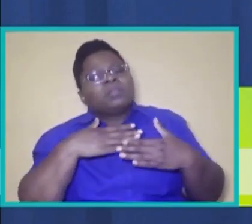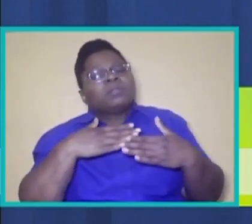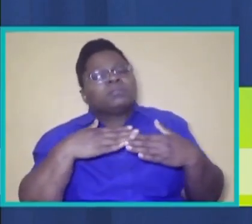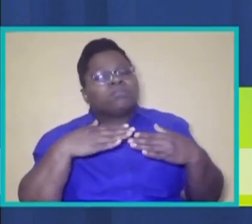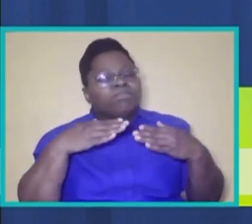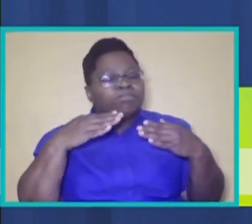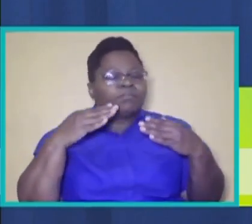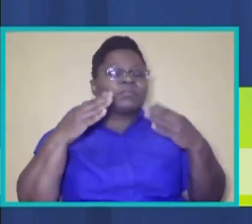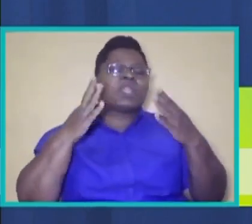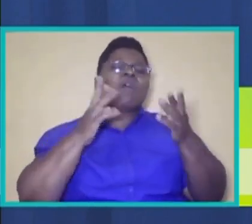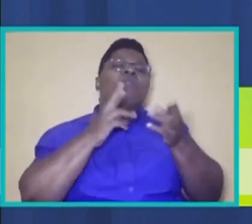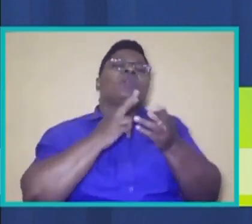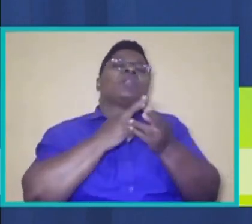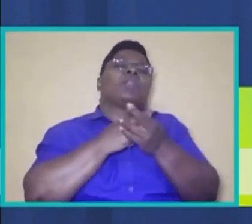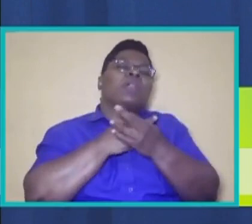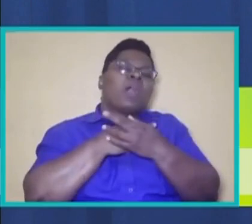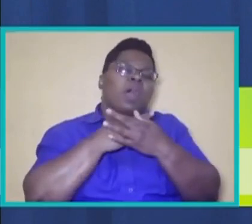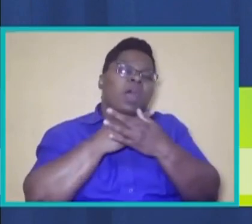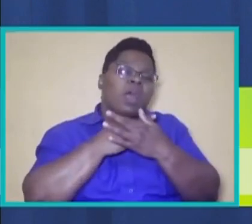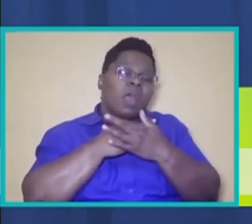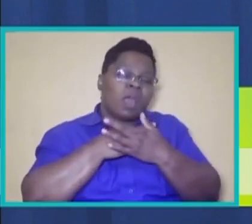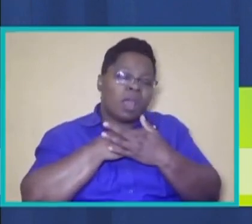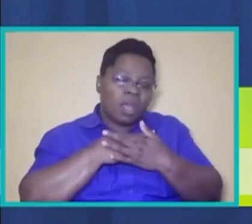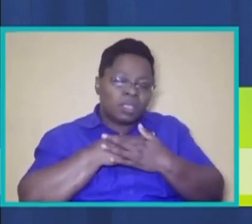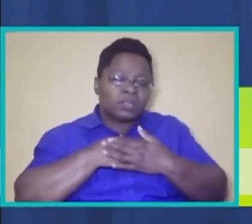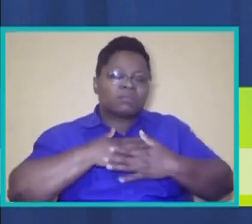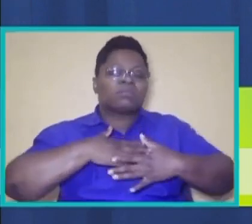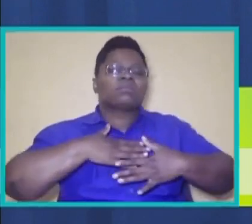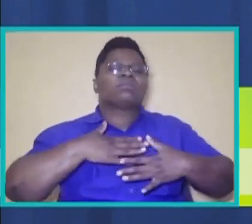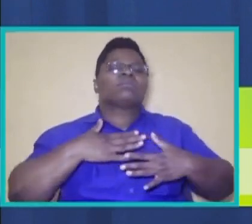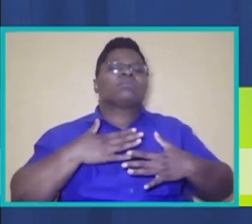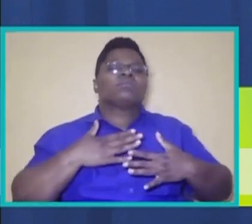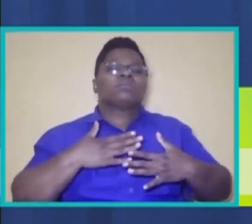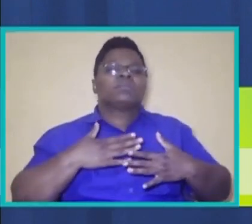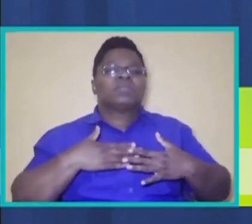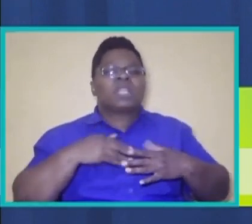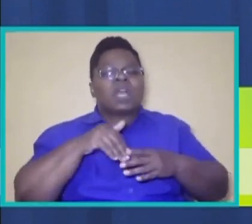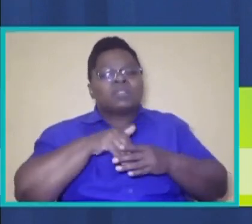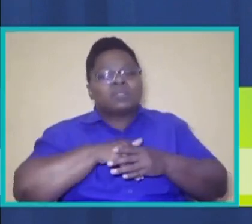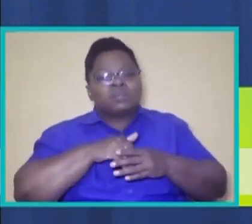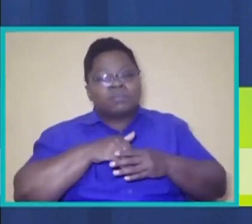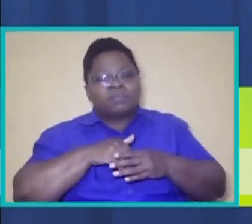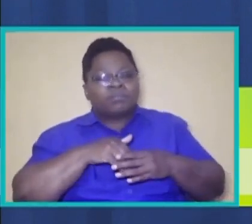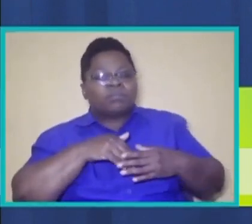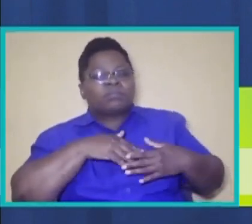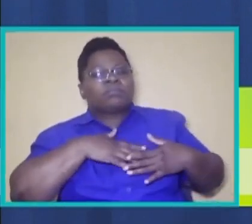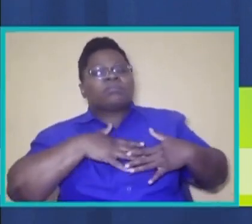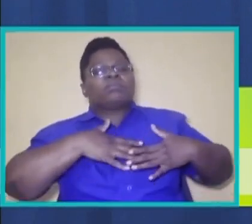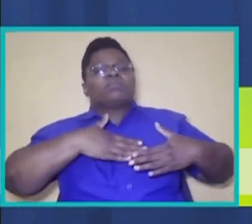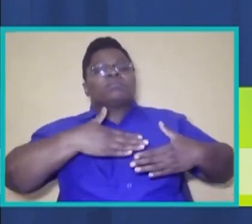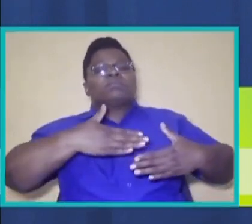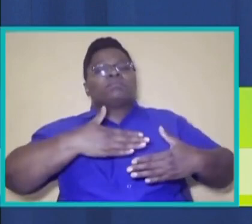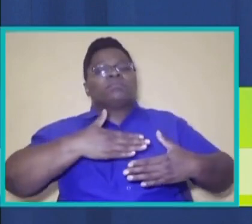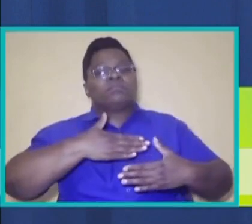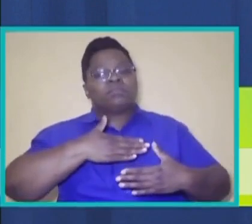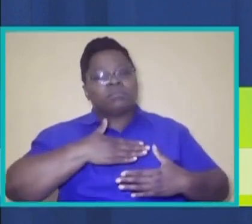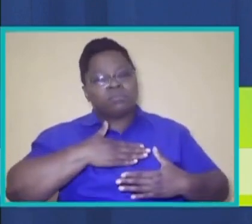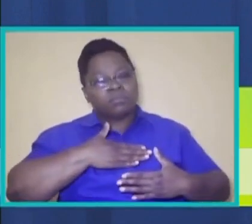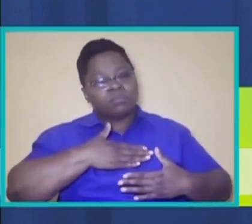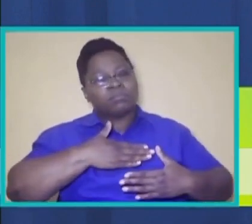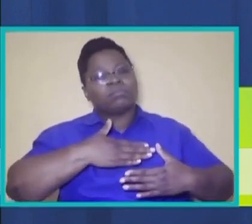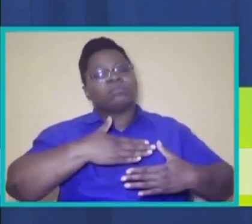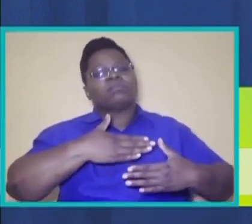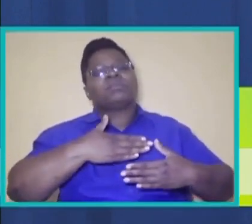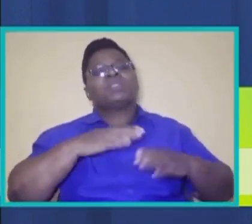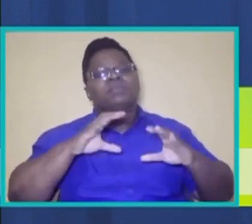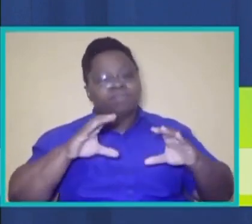Breathing in different parts of the lungs stimulate different. Definitely. And we want to thank you for that,